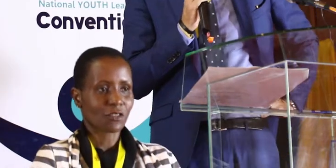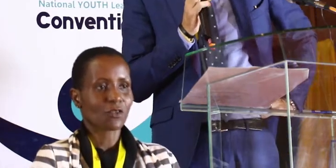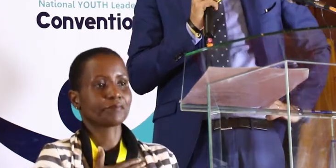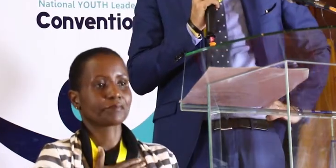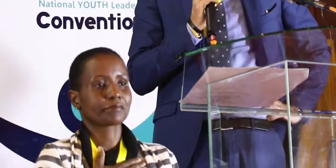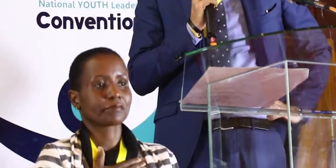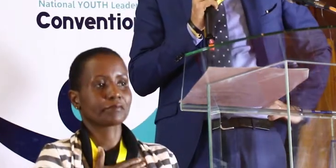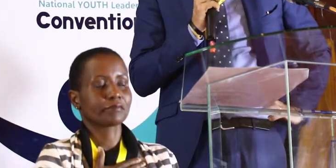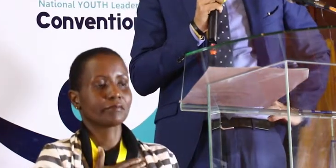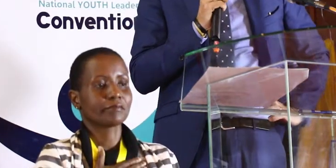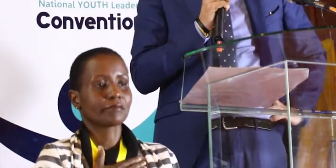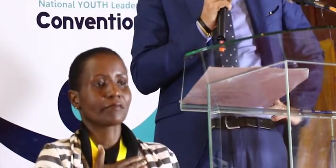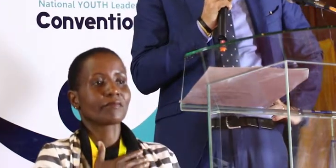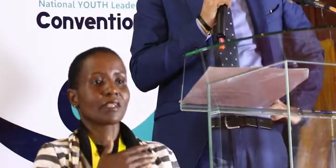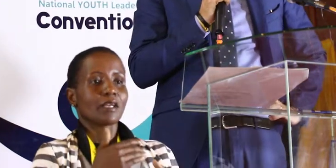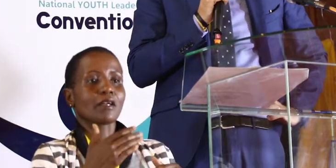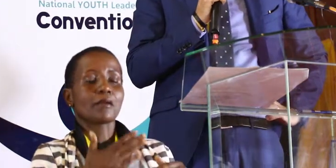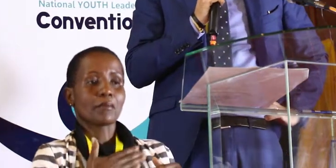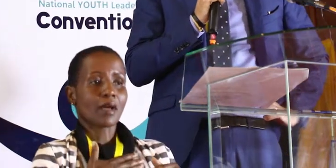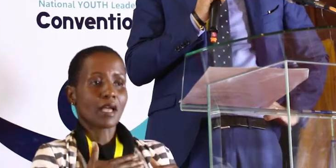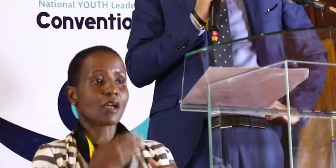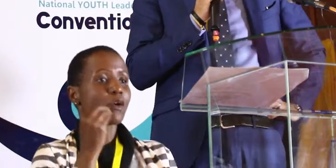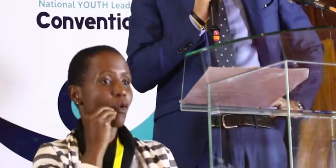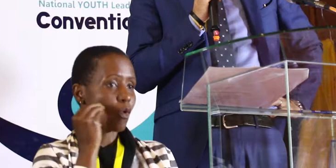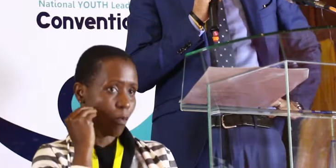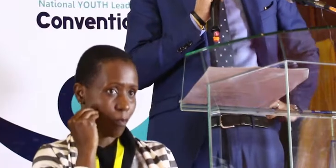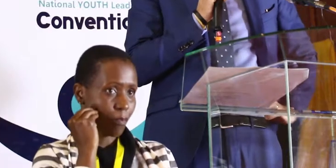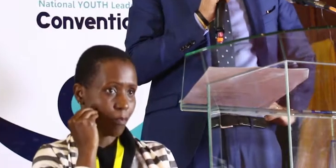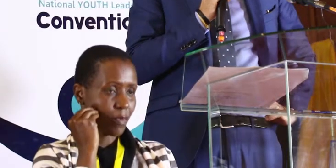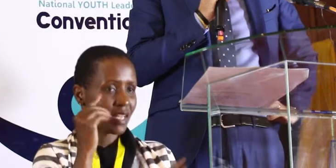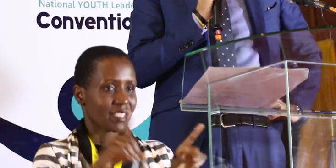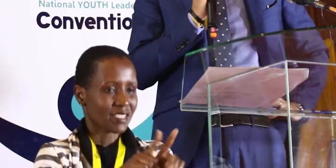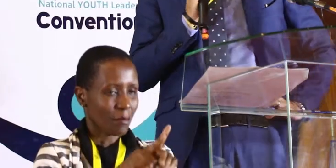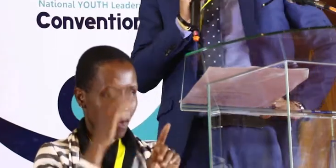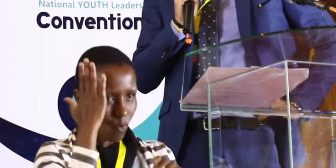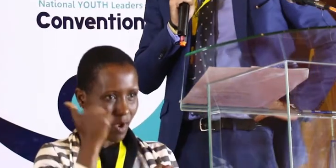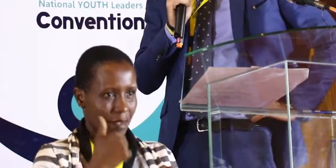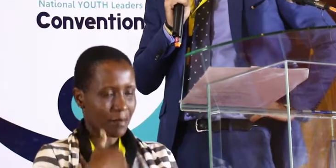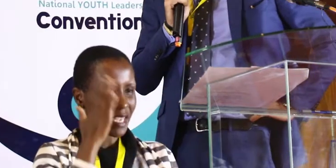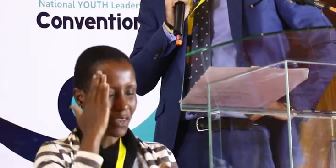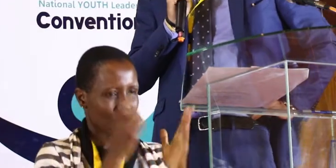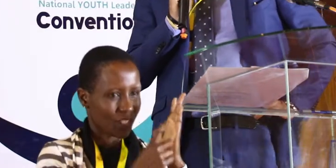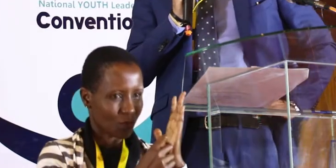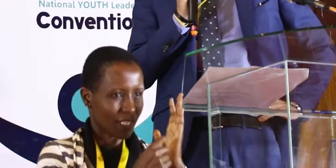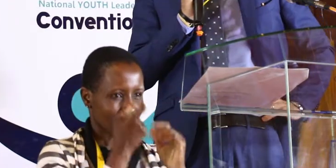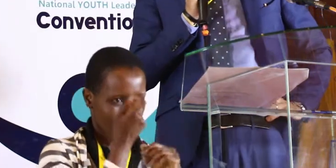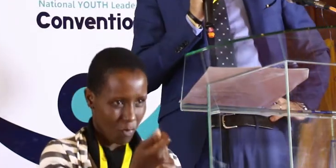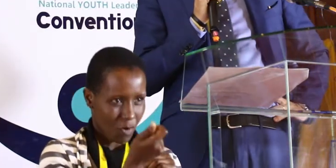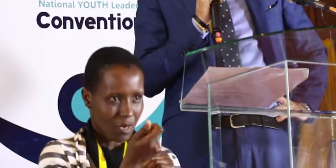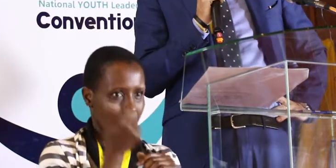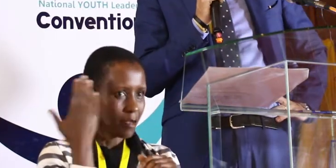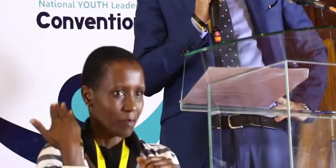that in my background and why I know a little bit of Swahili, I